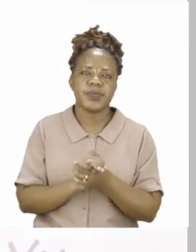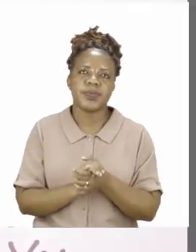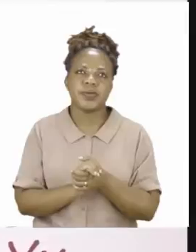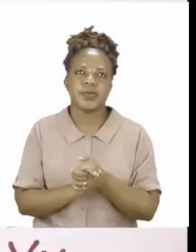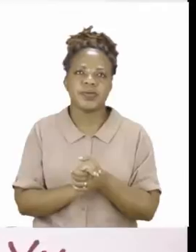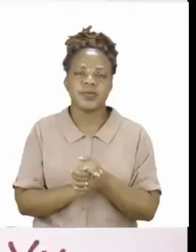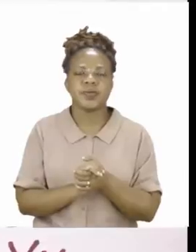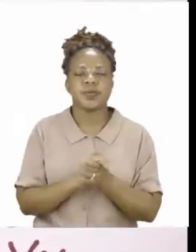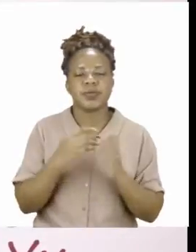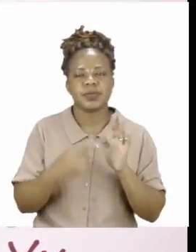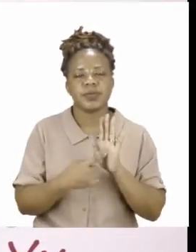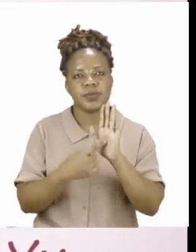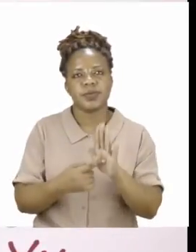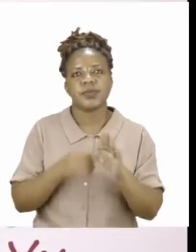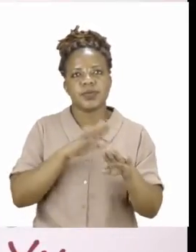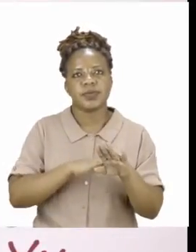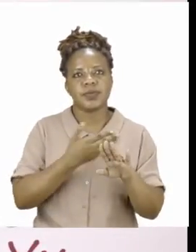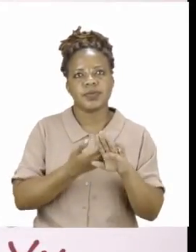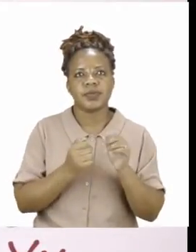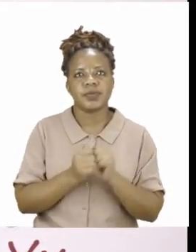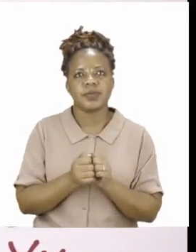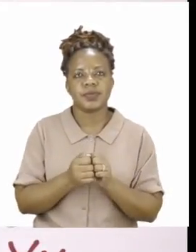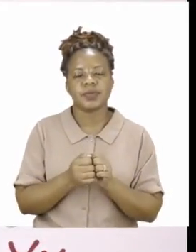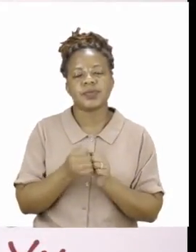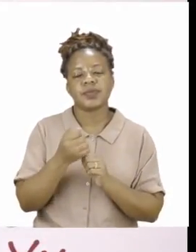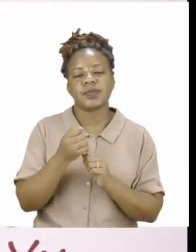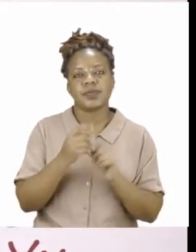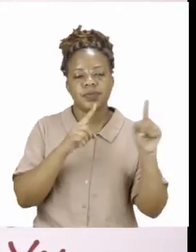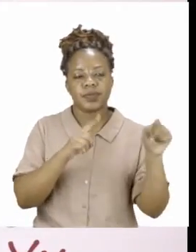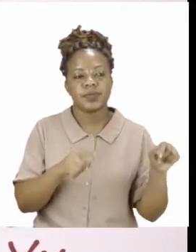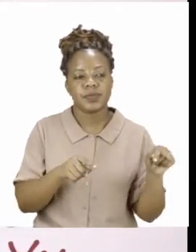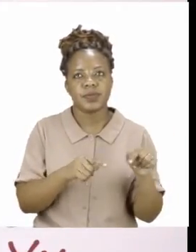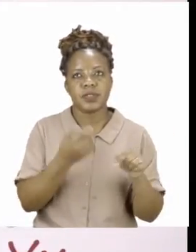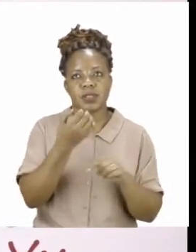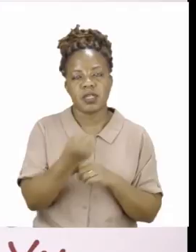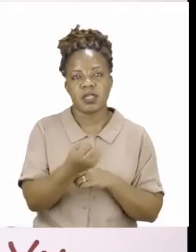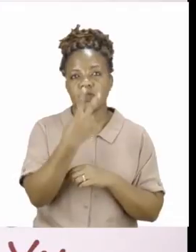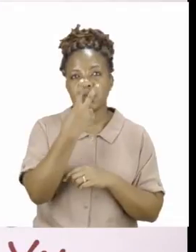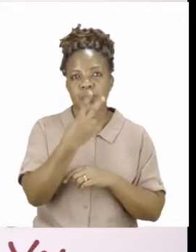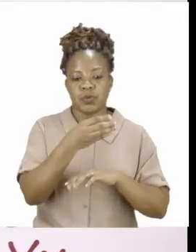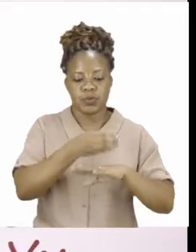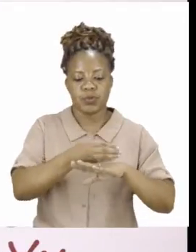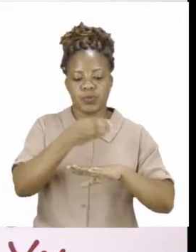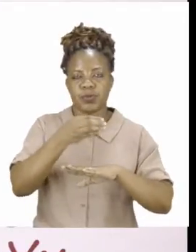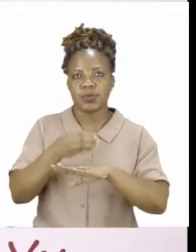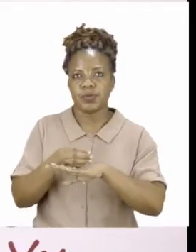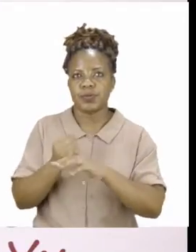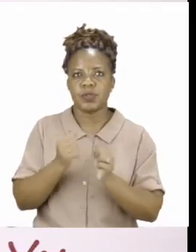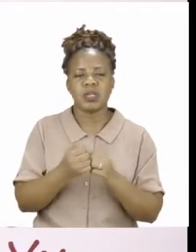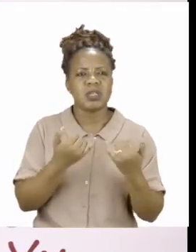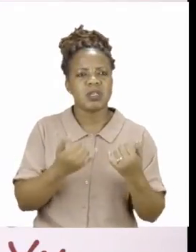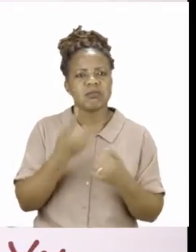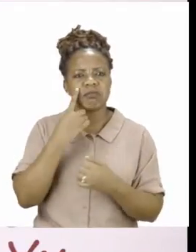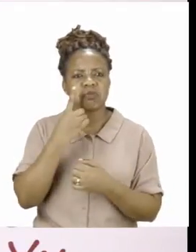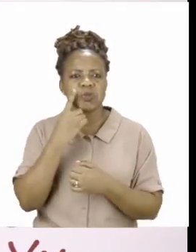board. Now on the board, I have 2 glasses here, and it is our job to find out which one is less and